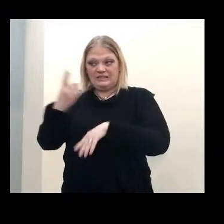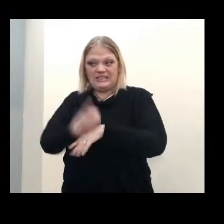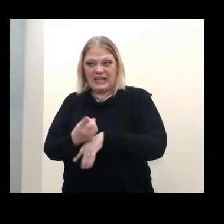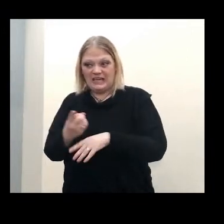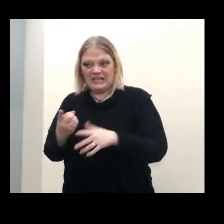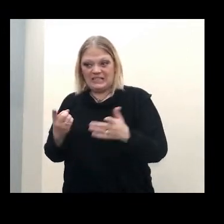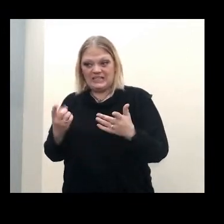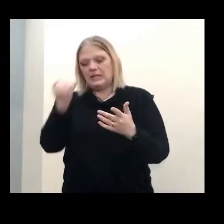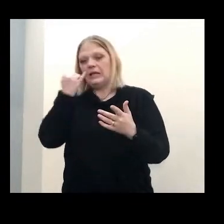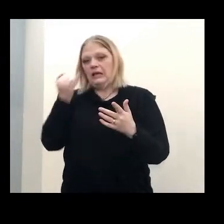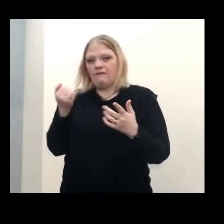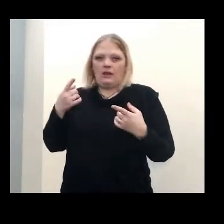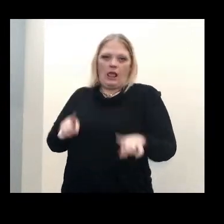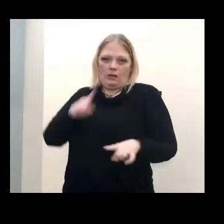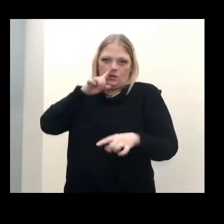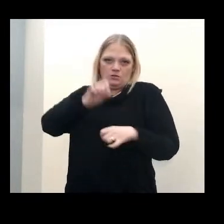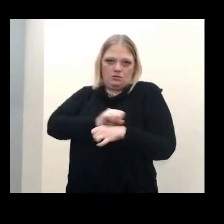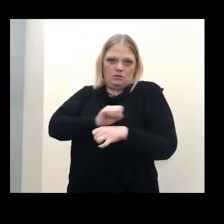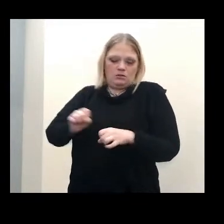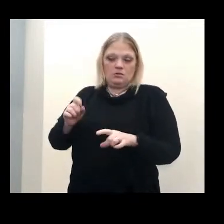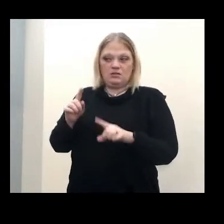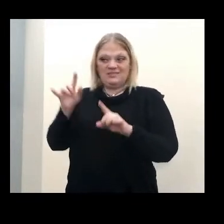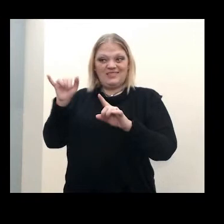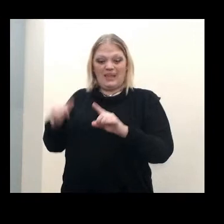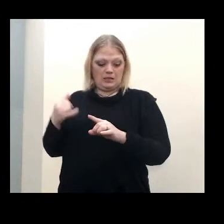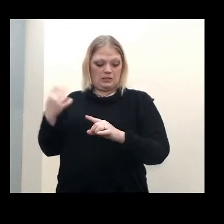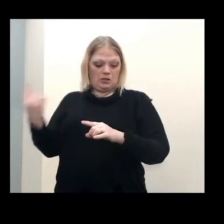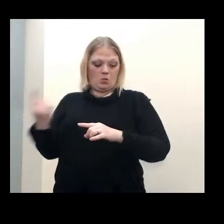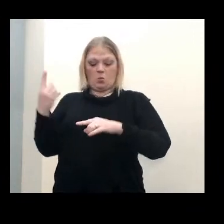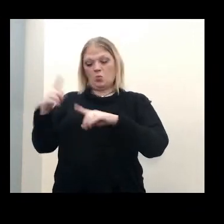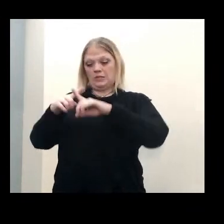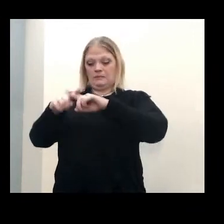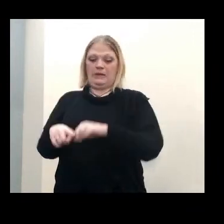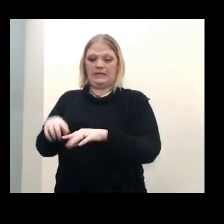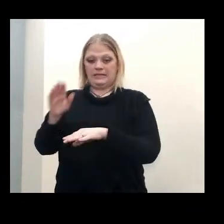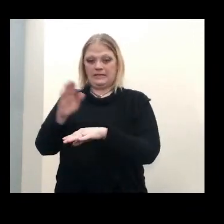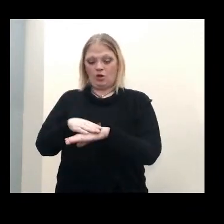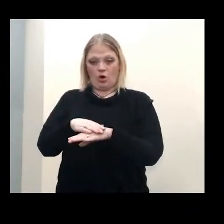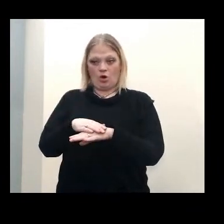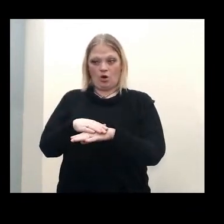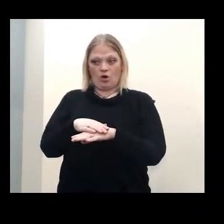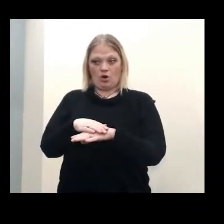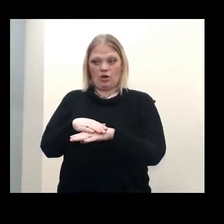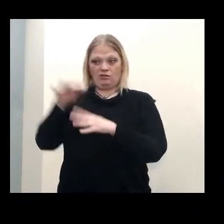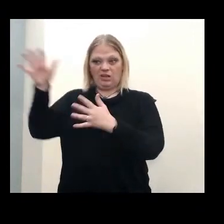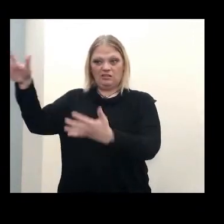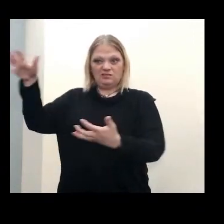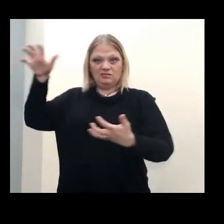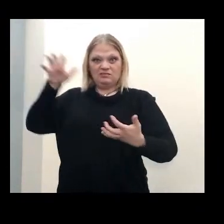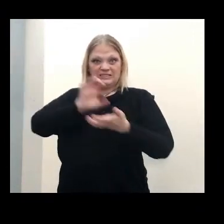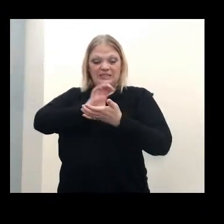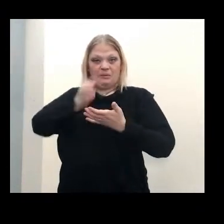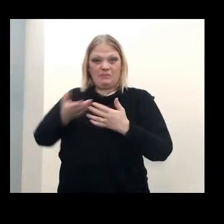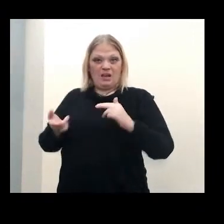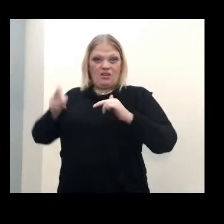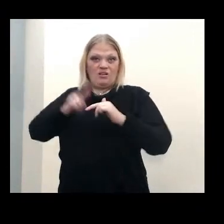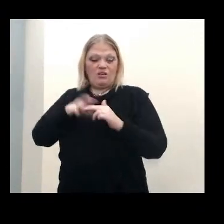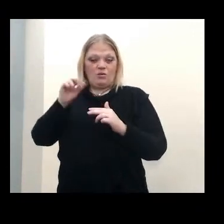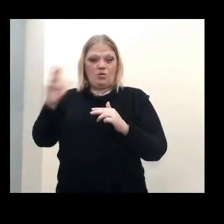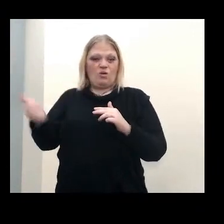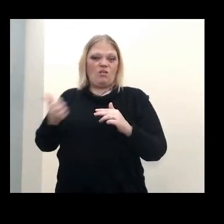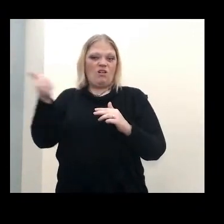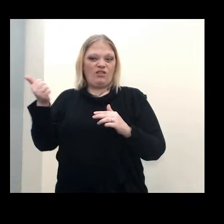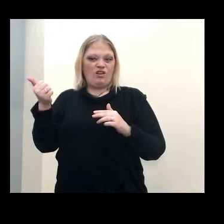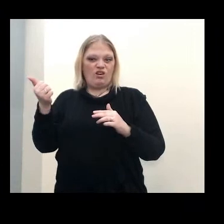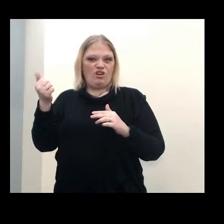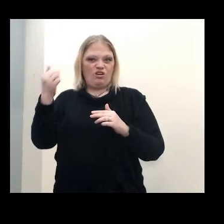to fruition, exclusively dependent on when supply ramps up, or are there other things at play there? We